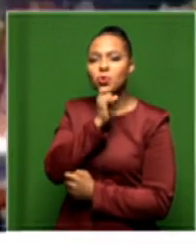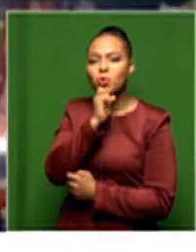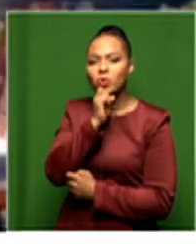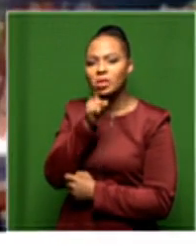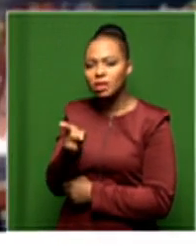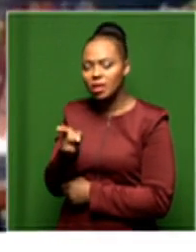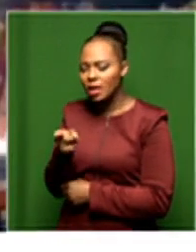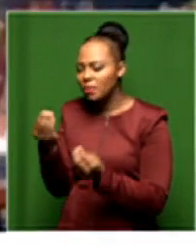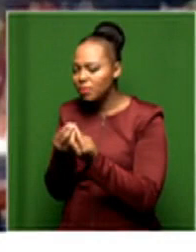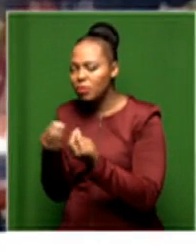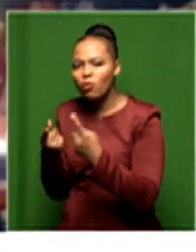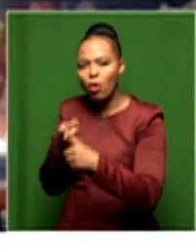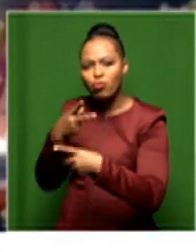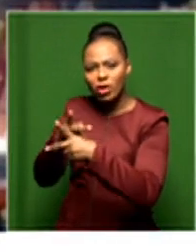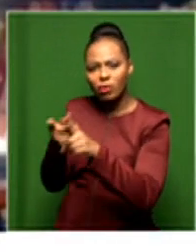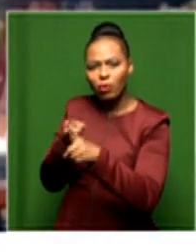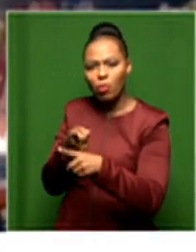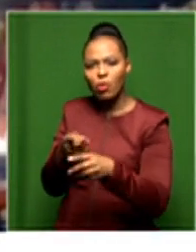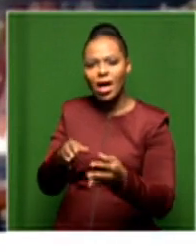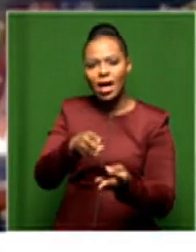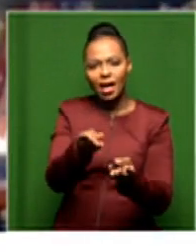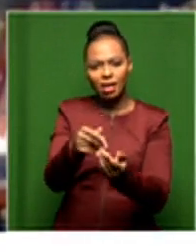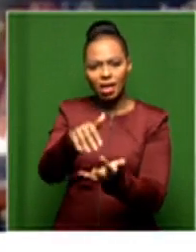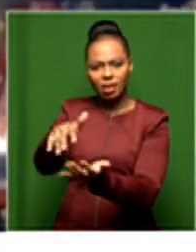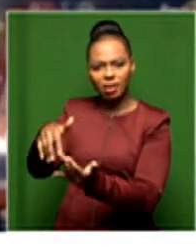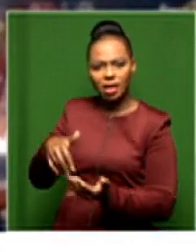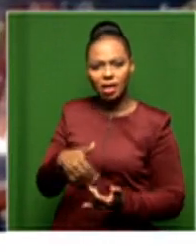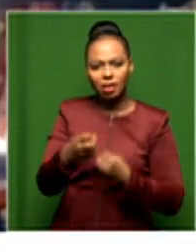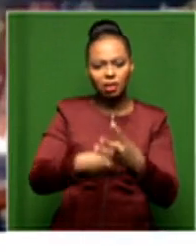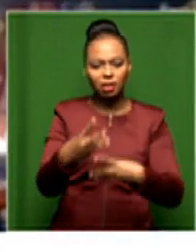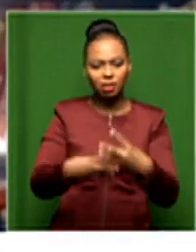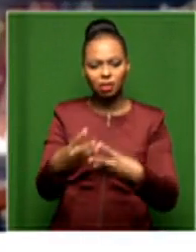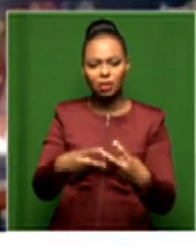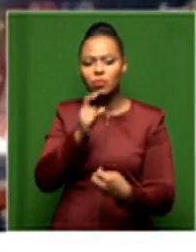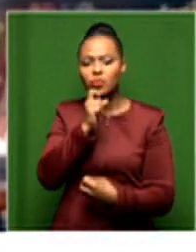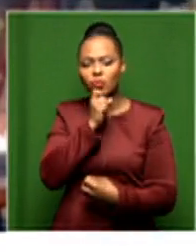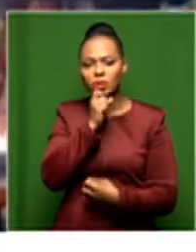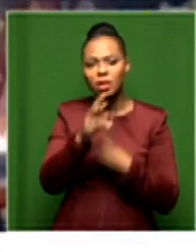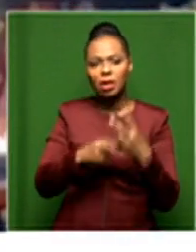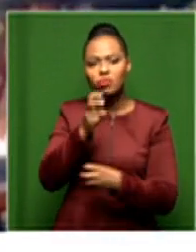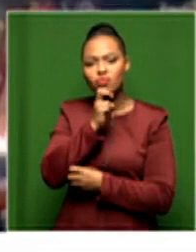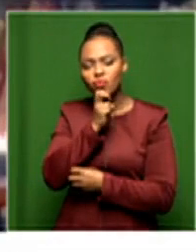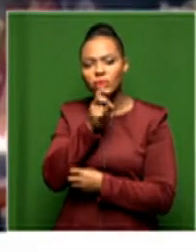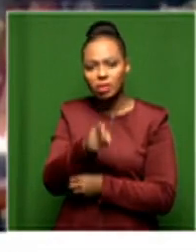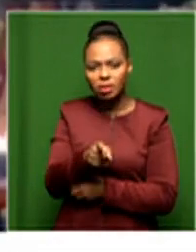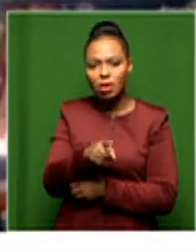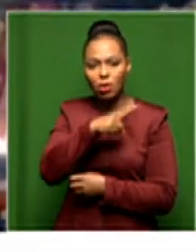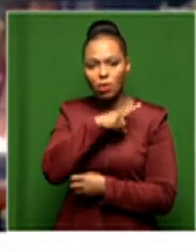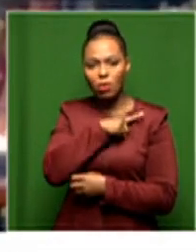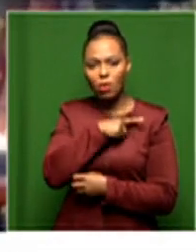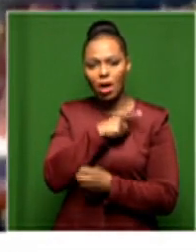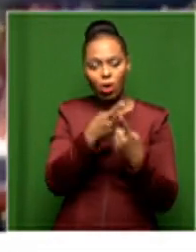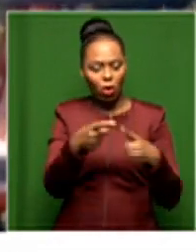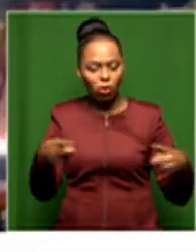recycled material. Okay. Because what you're then doing is you're ensuring that the source material is extracted